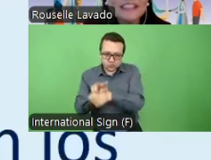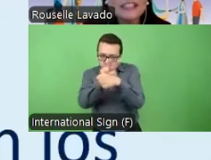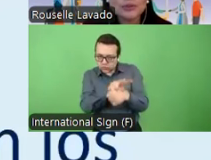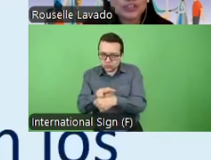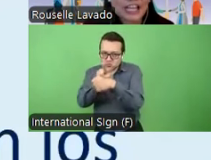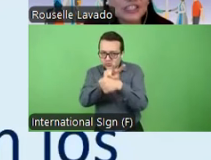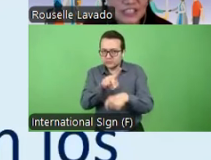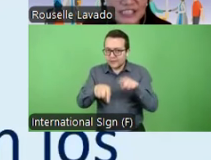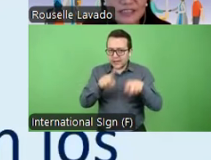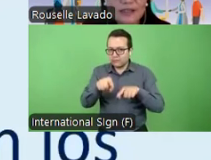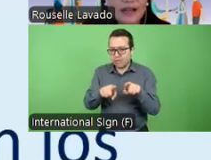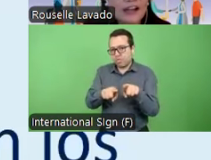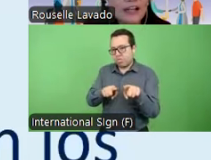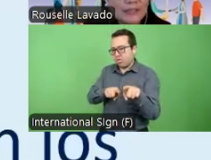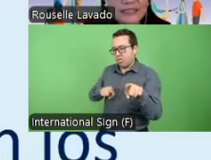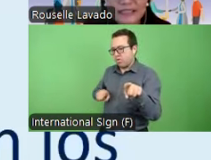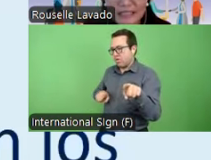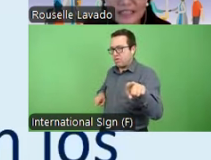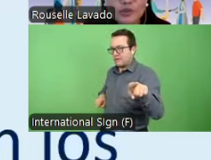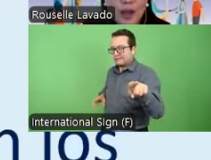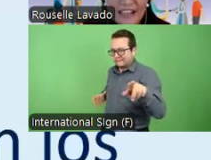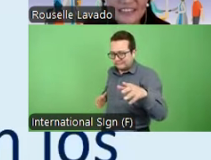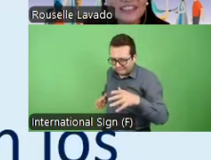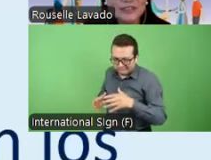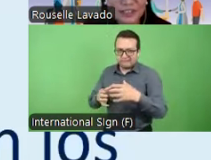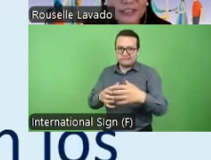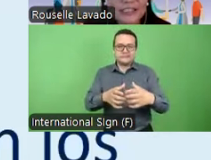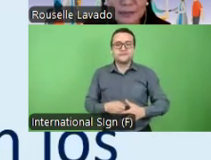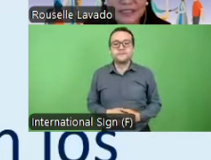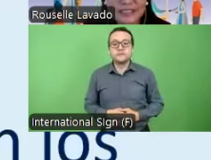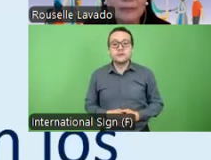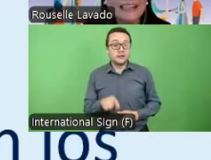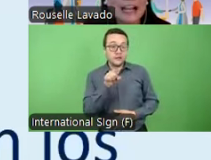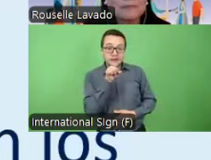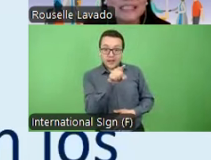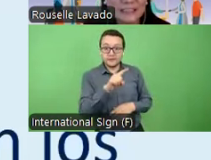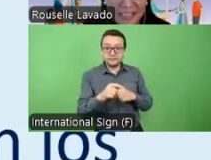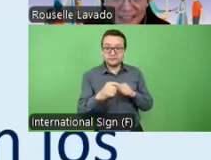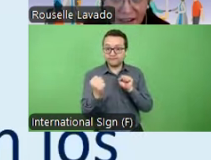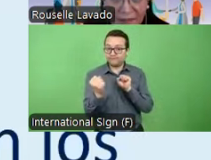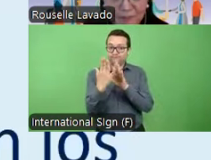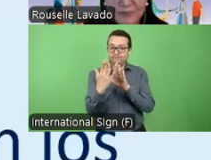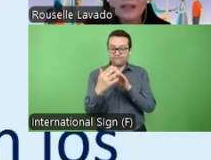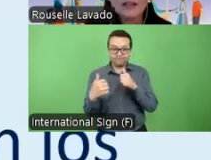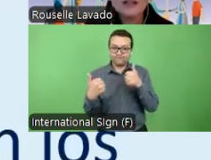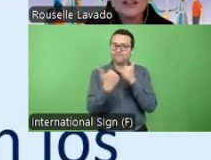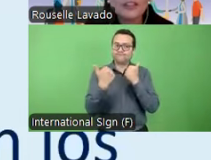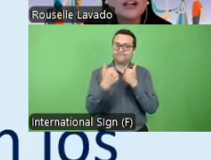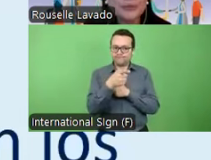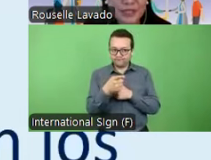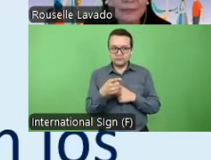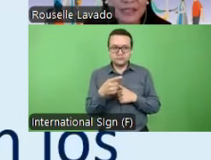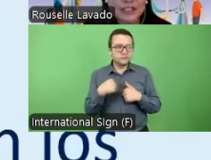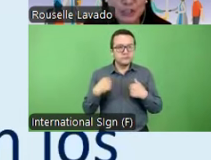Despite these known challenges, our ability to act is severely limited by gaps in data. There